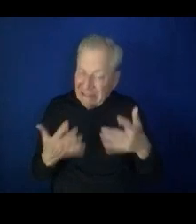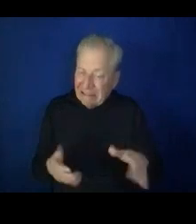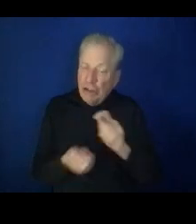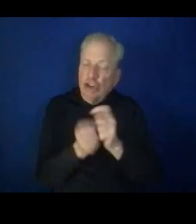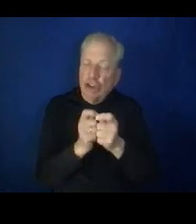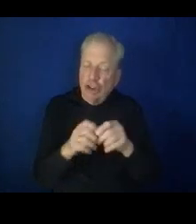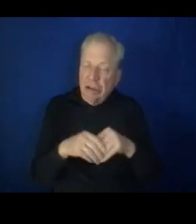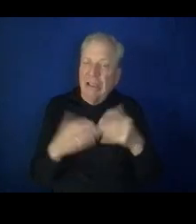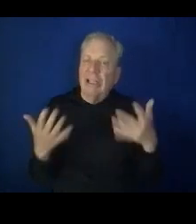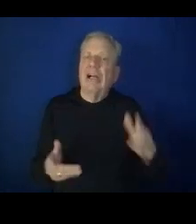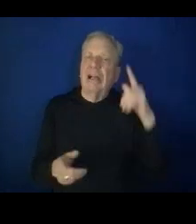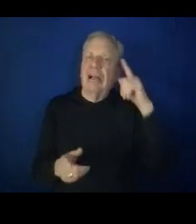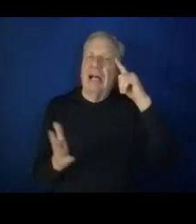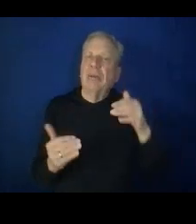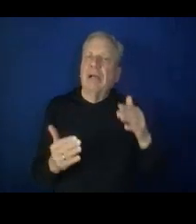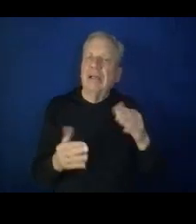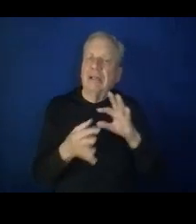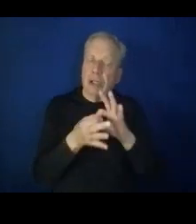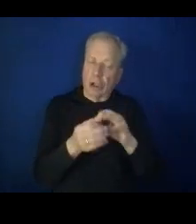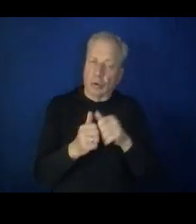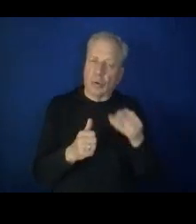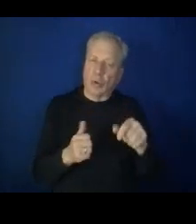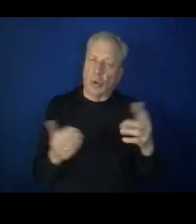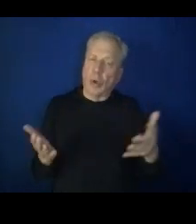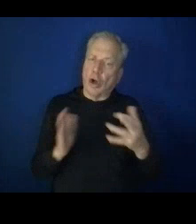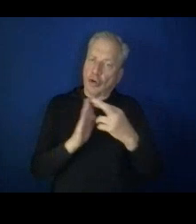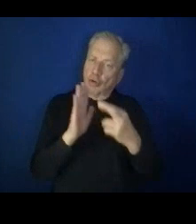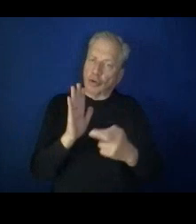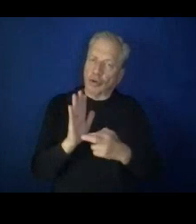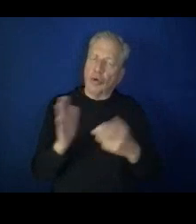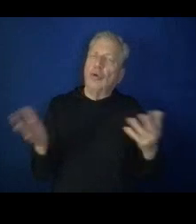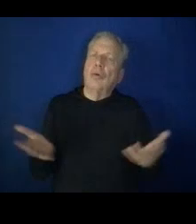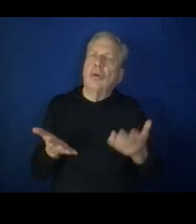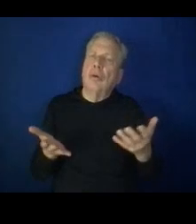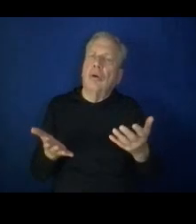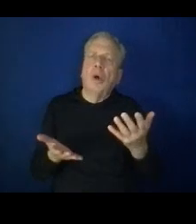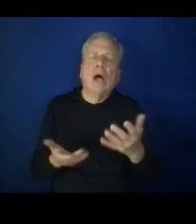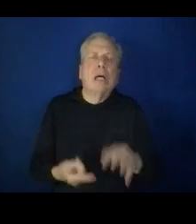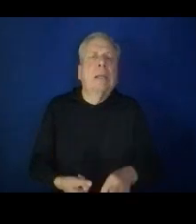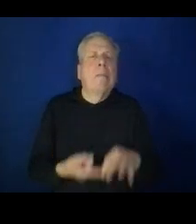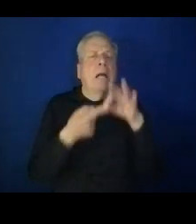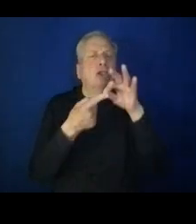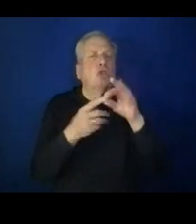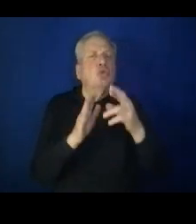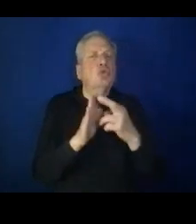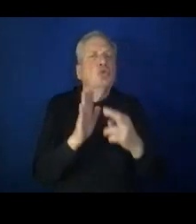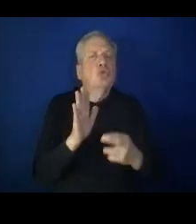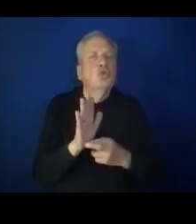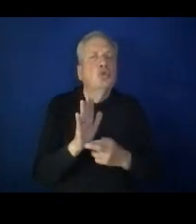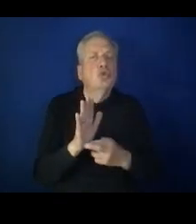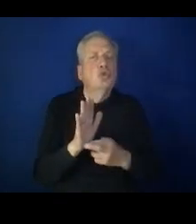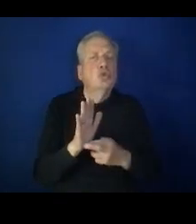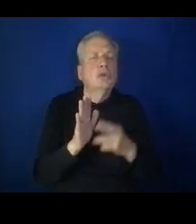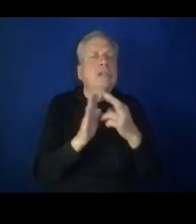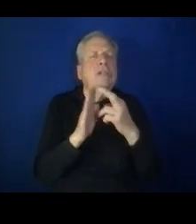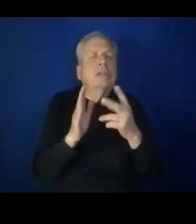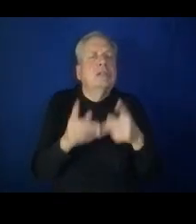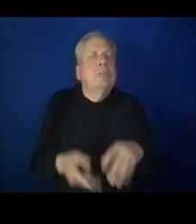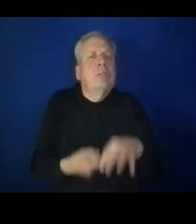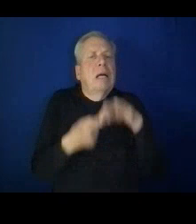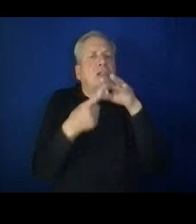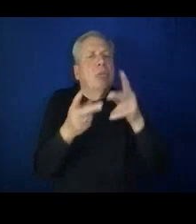expectations in regard to what the rules are, what the special rules for special places are.